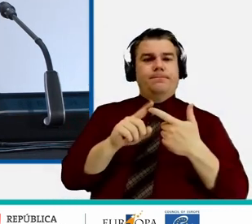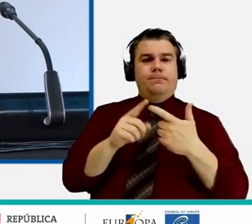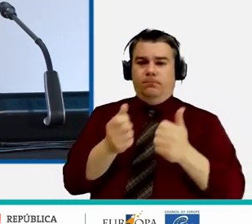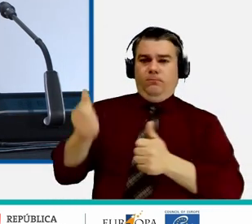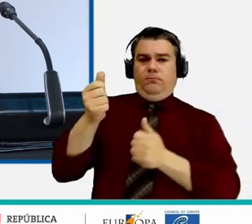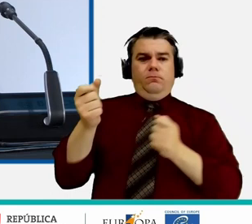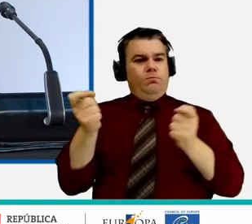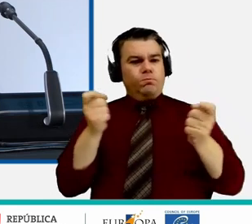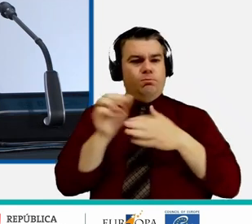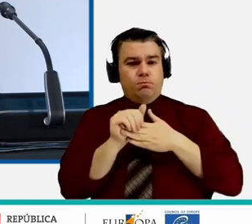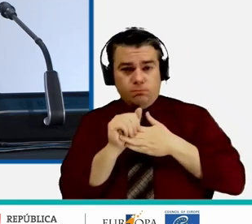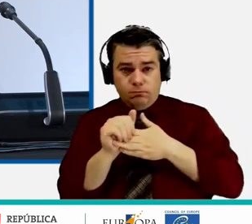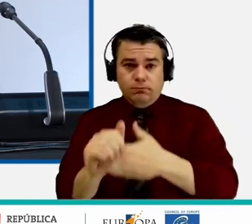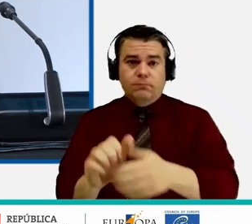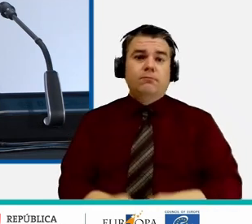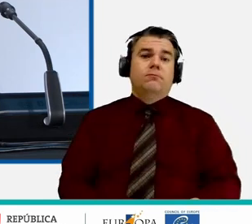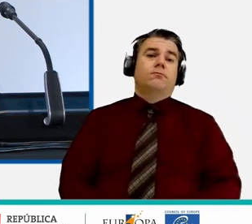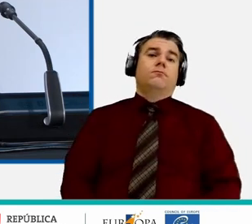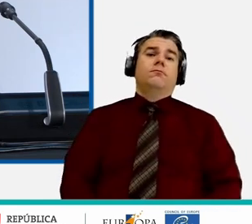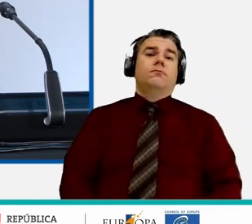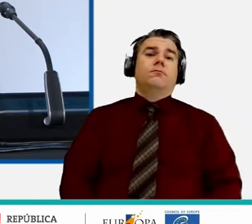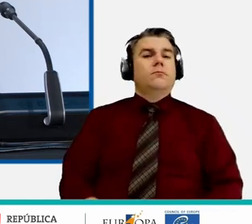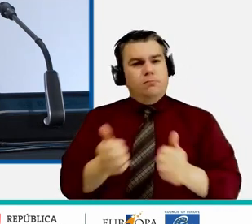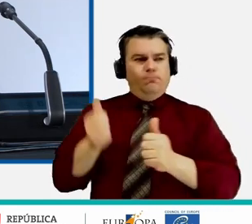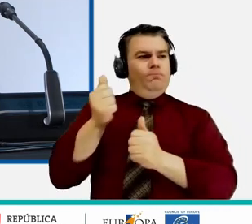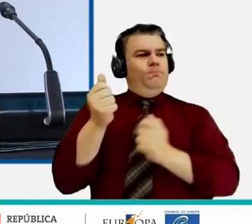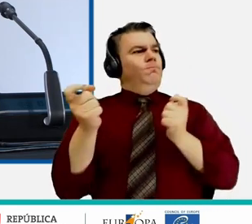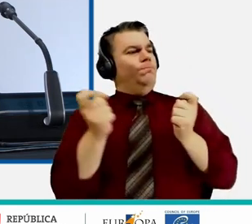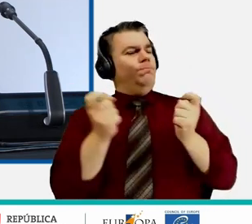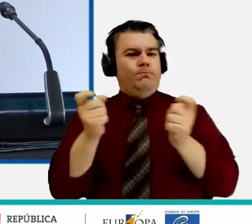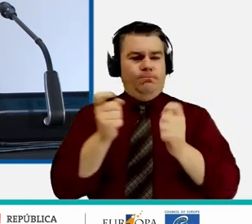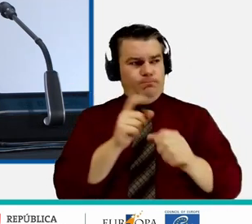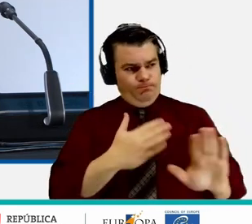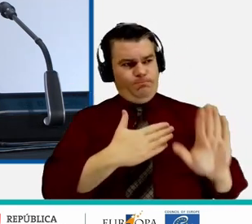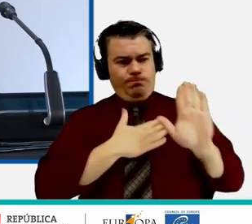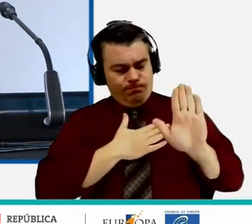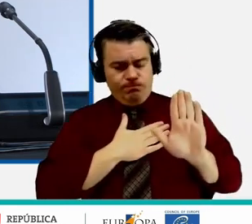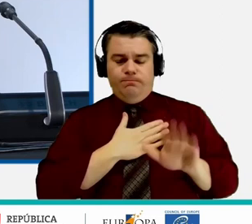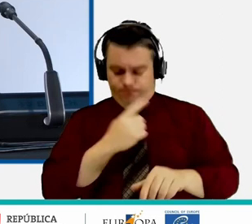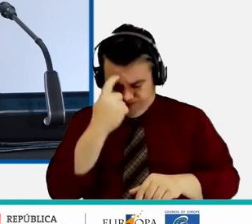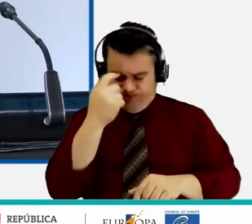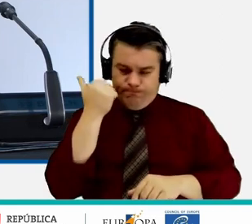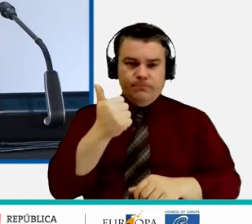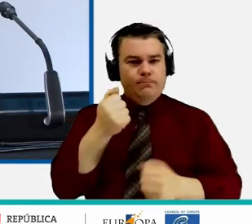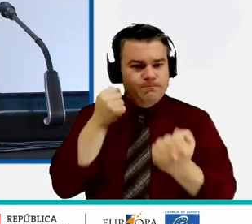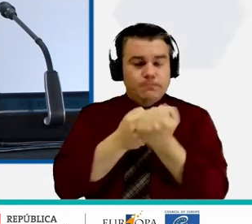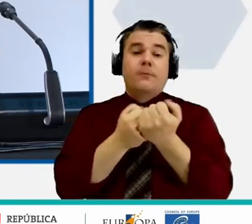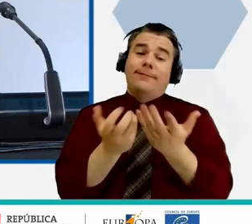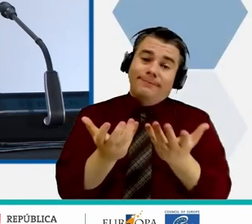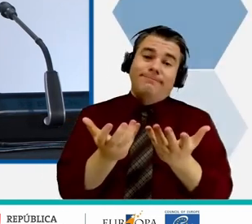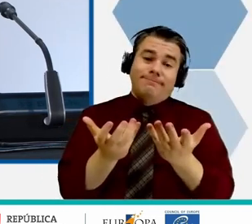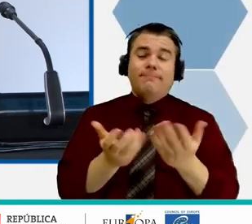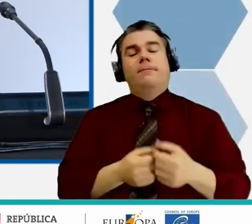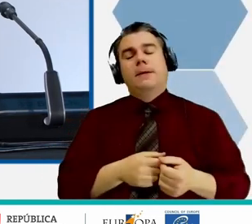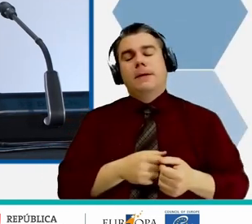about always all the time about leadership, commitment are important. But I think we should just have